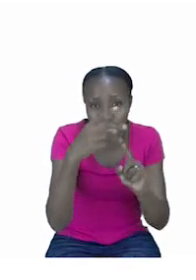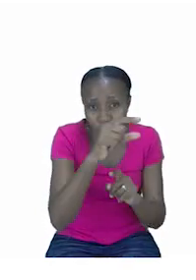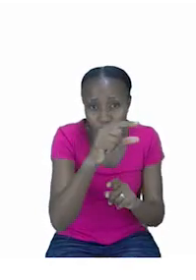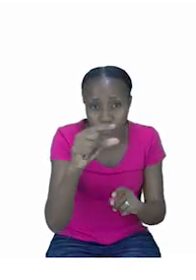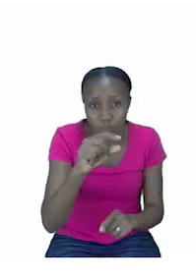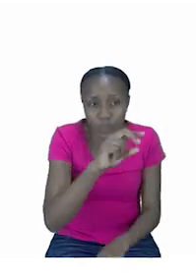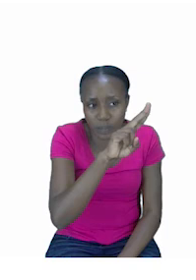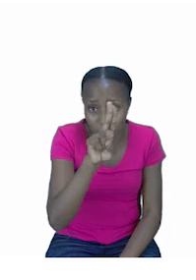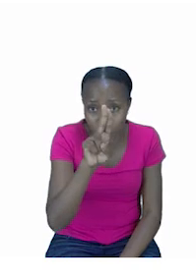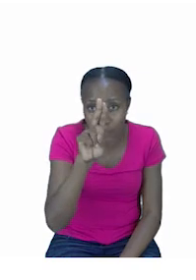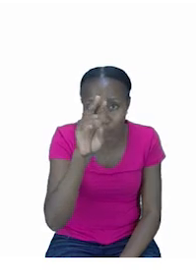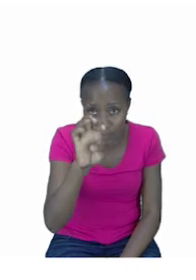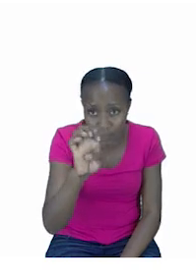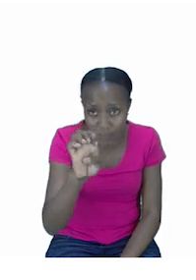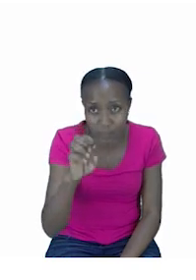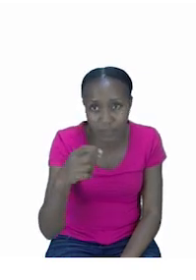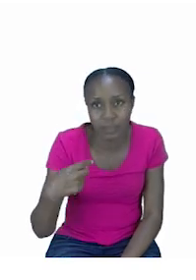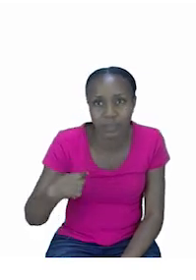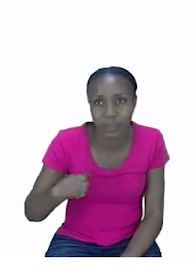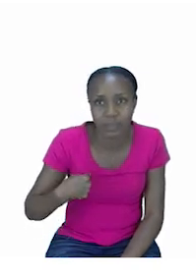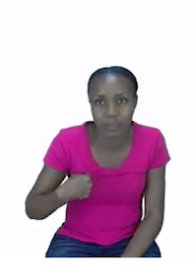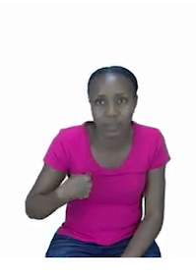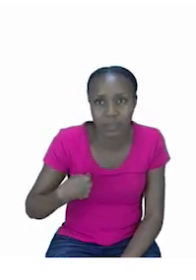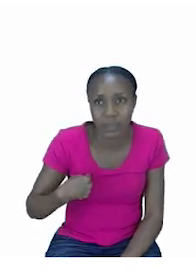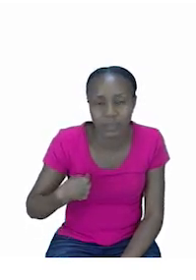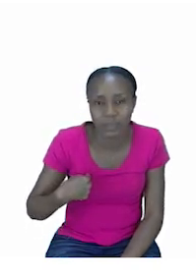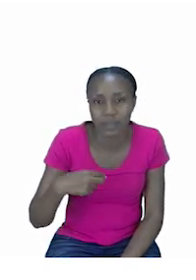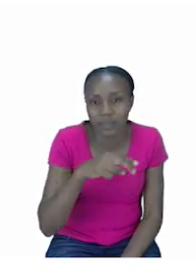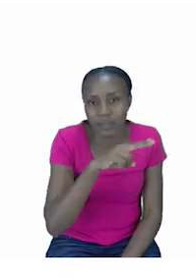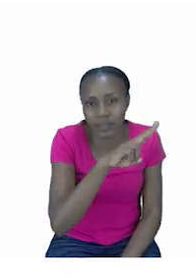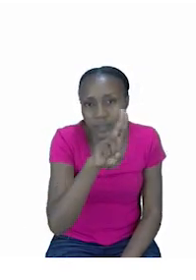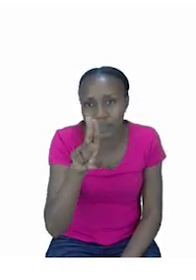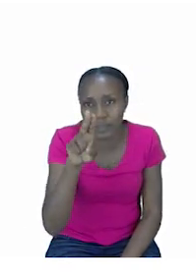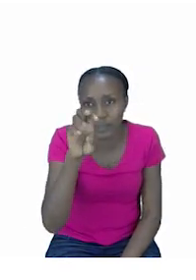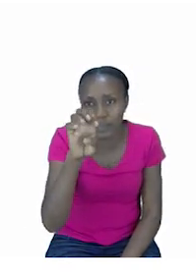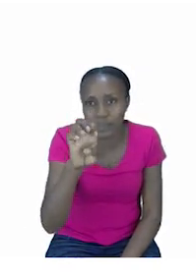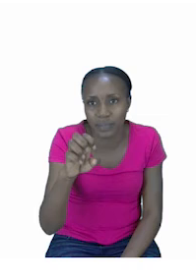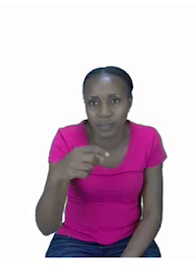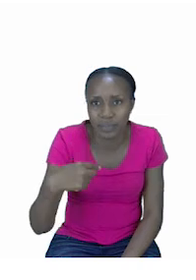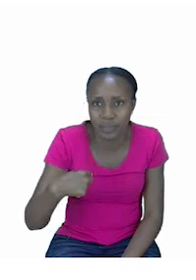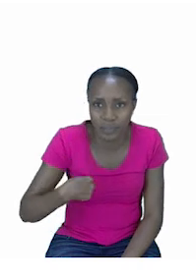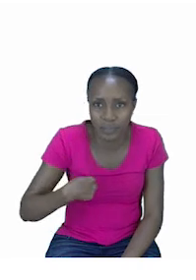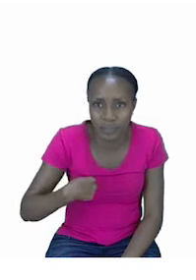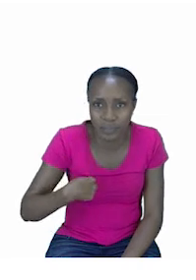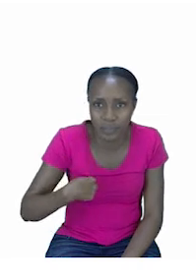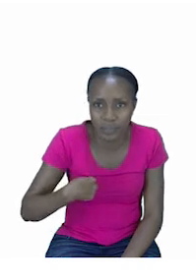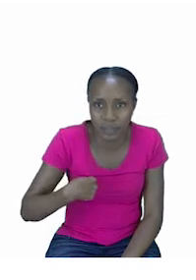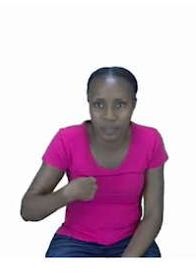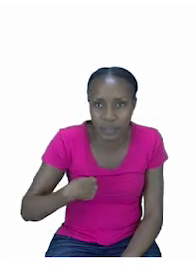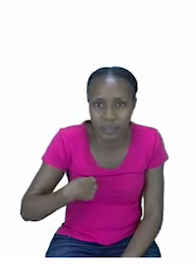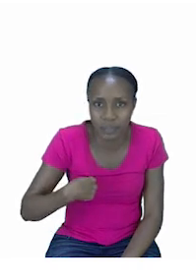E. He. E.